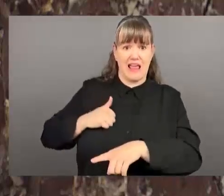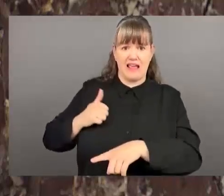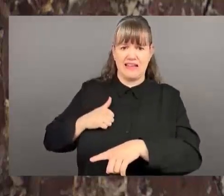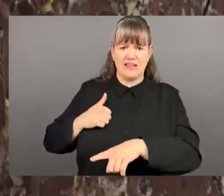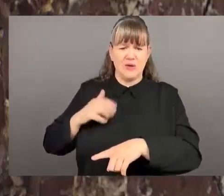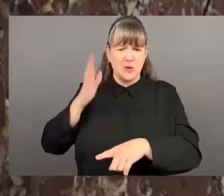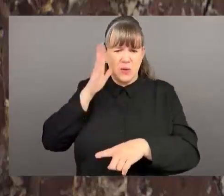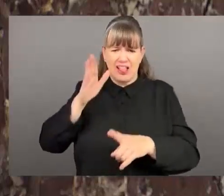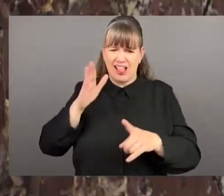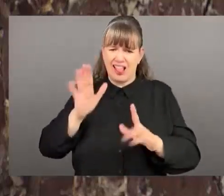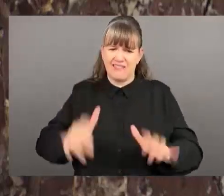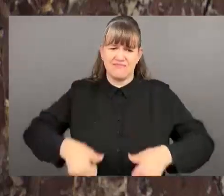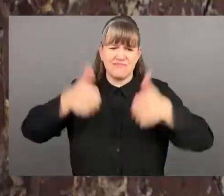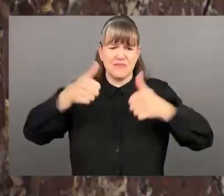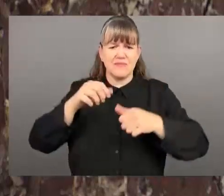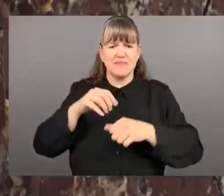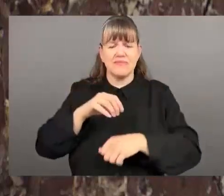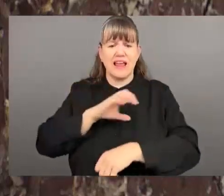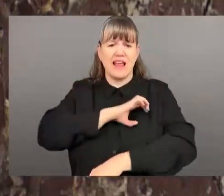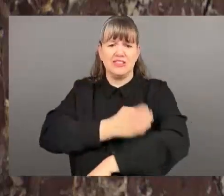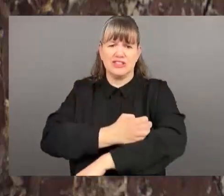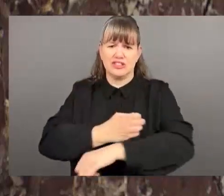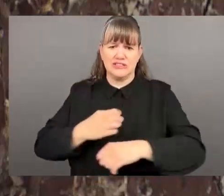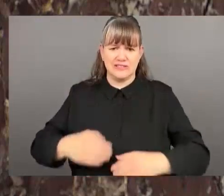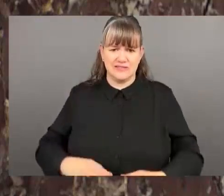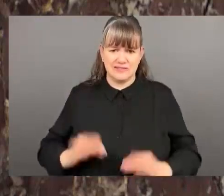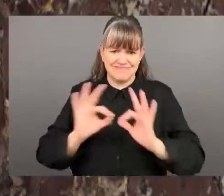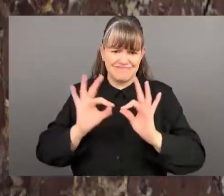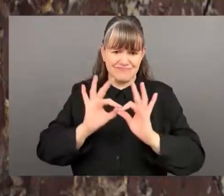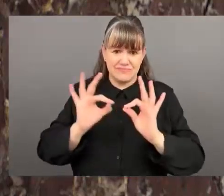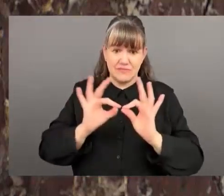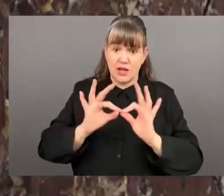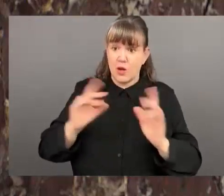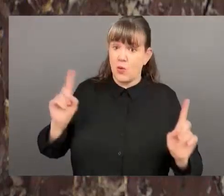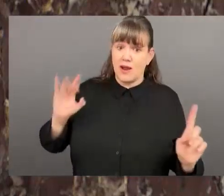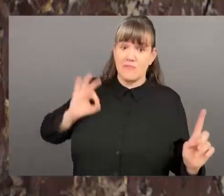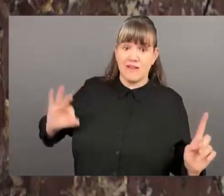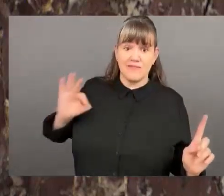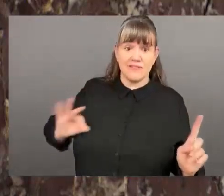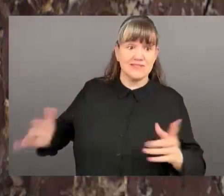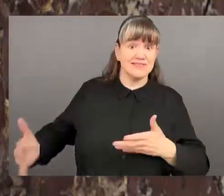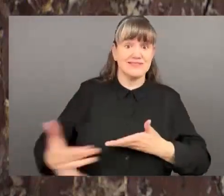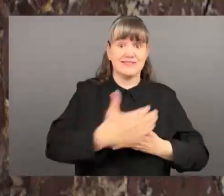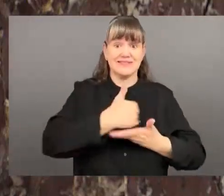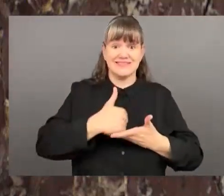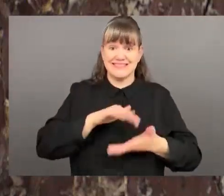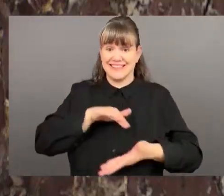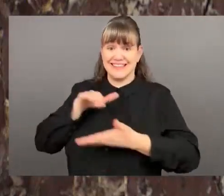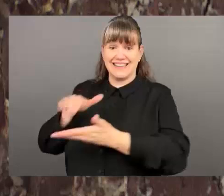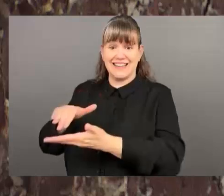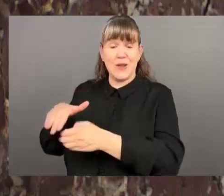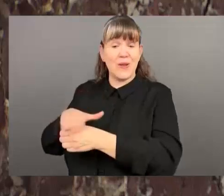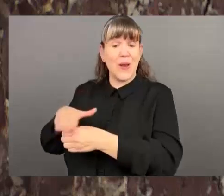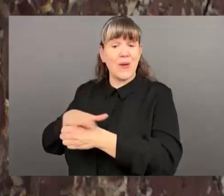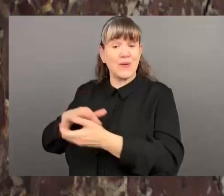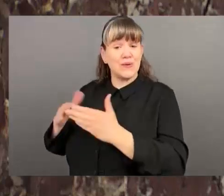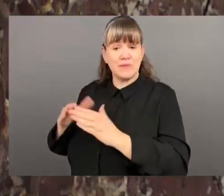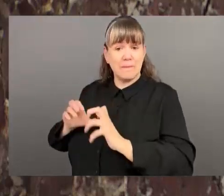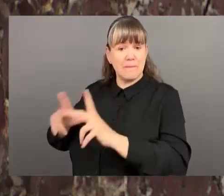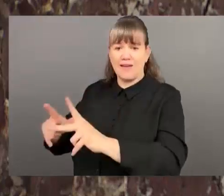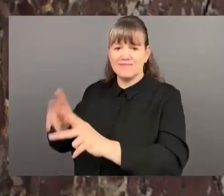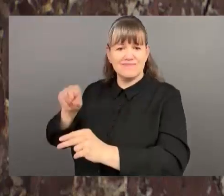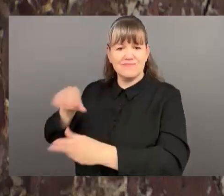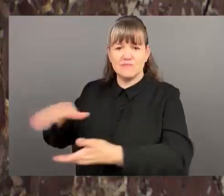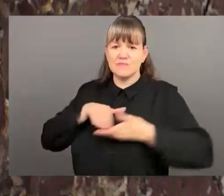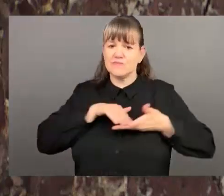these projects flow to mega billionaires, not local communities. My question is to the Premier, when will